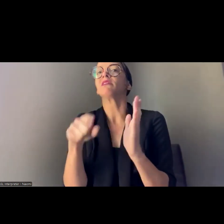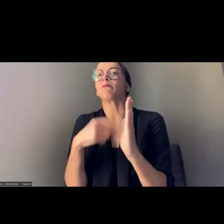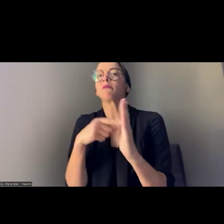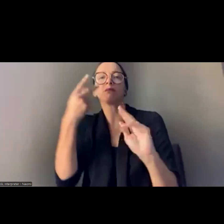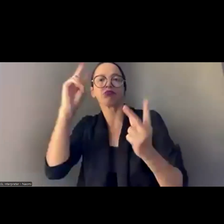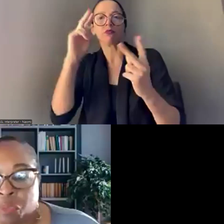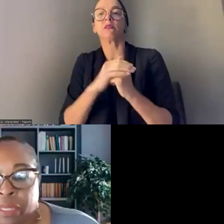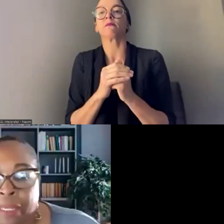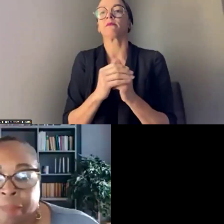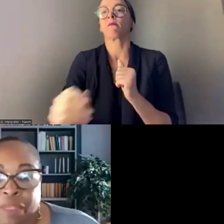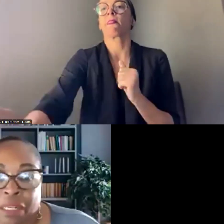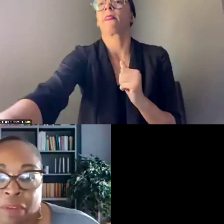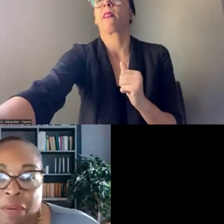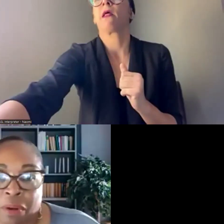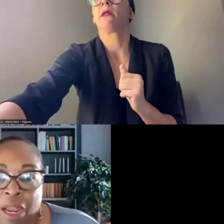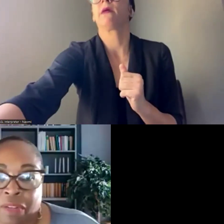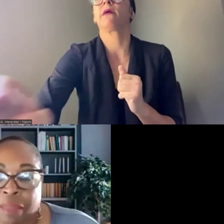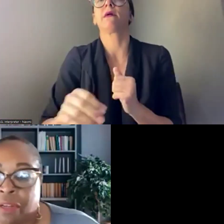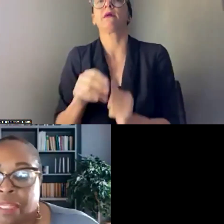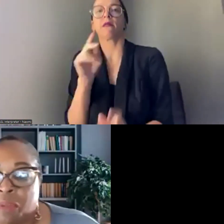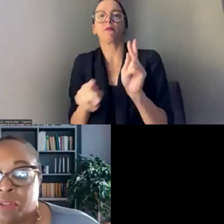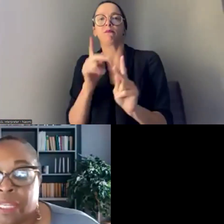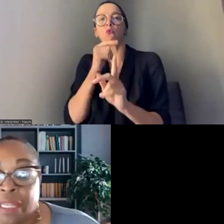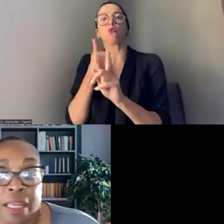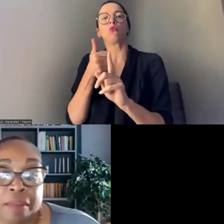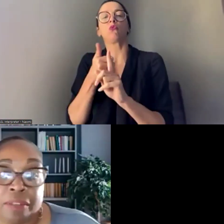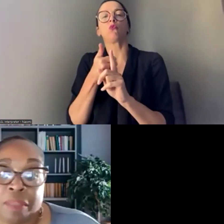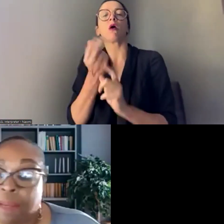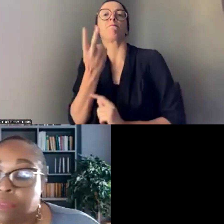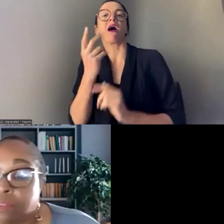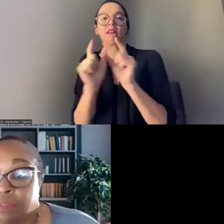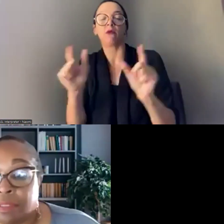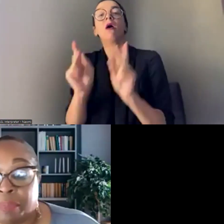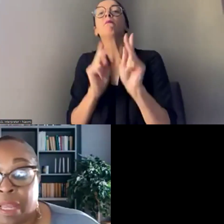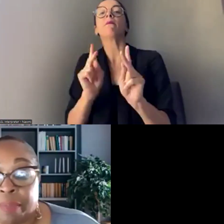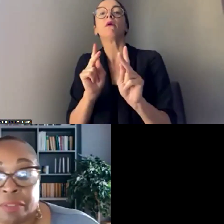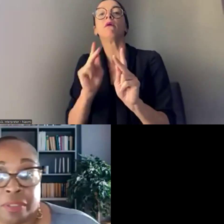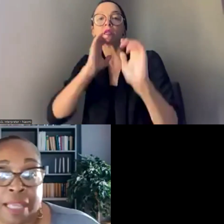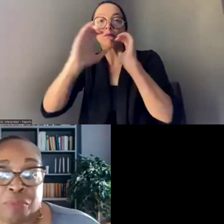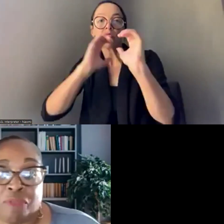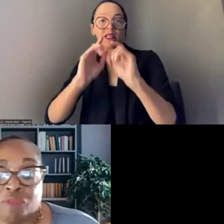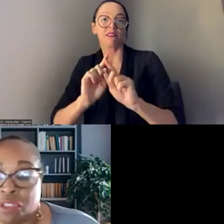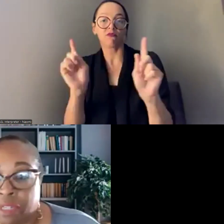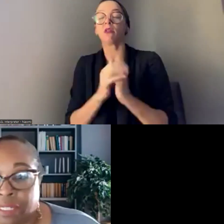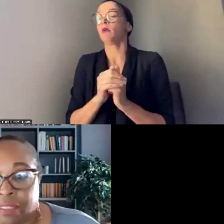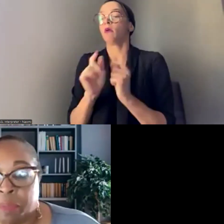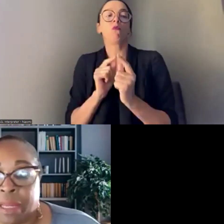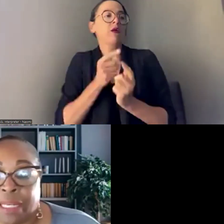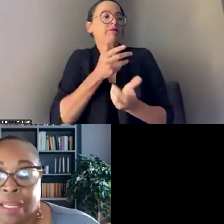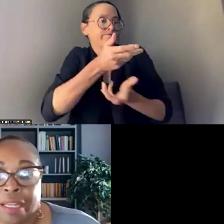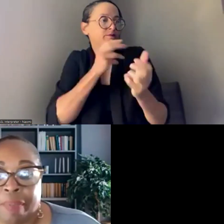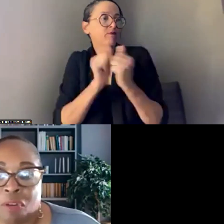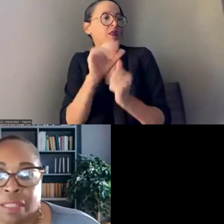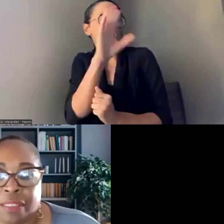communicate differently. And so when we interact with our African American community, sometimes us moms or dads, we're frustrated. So we